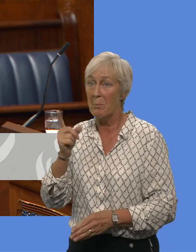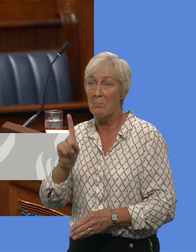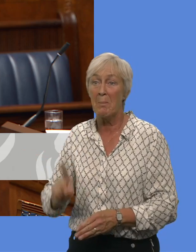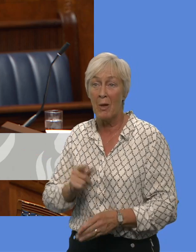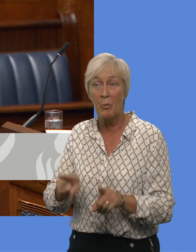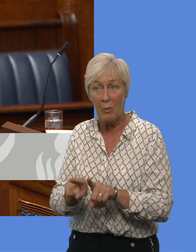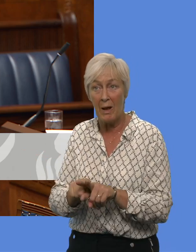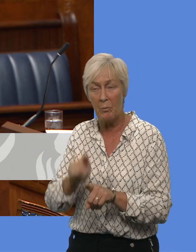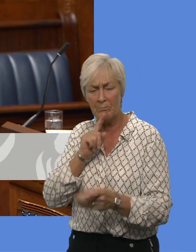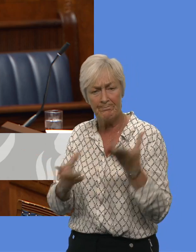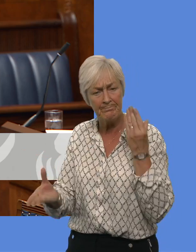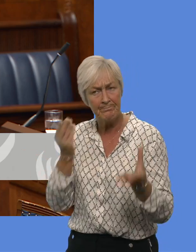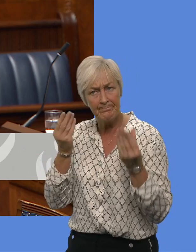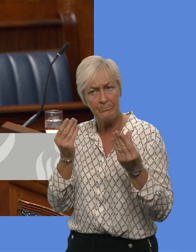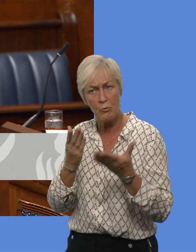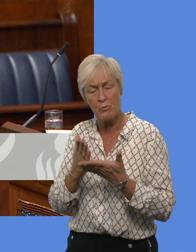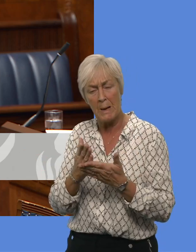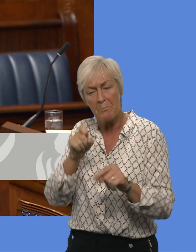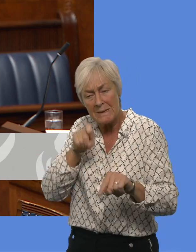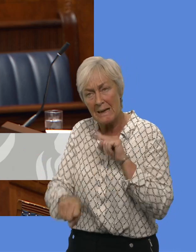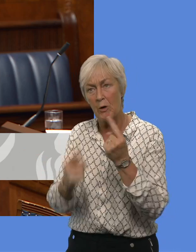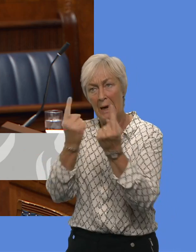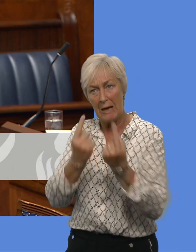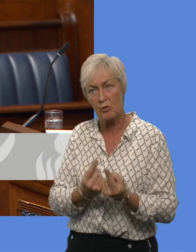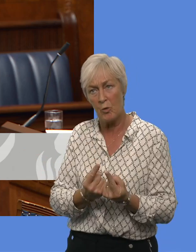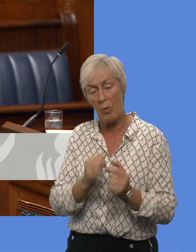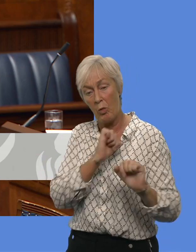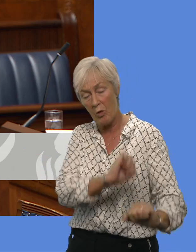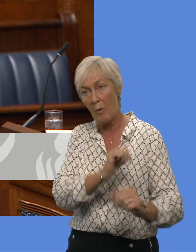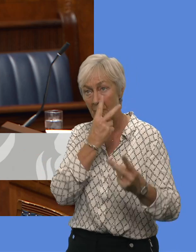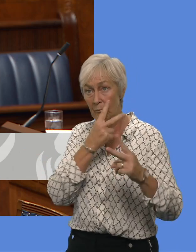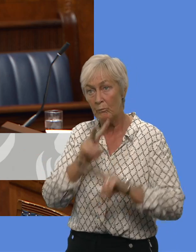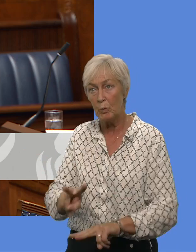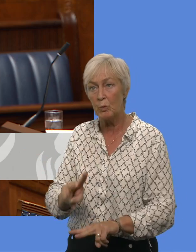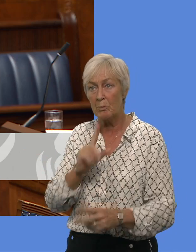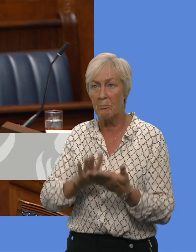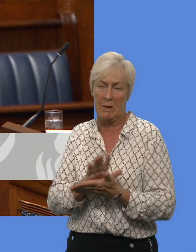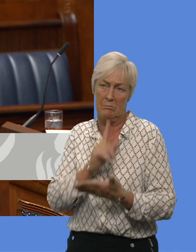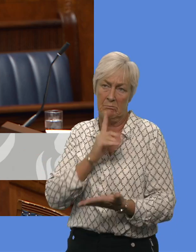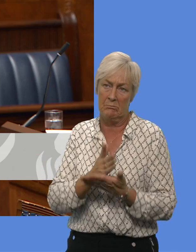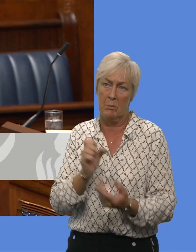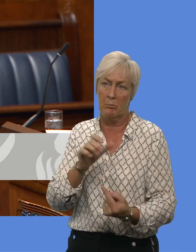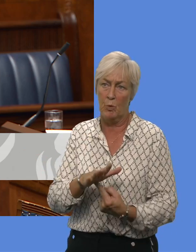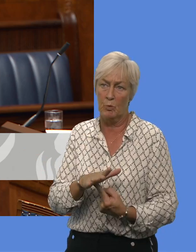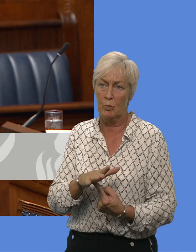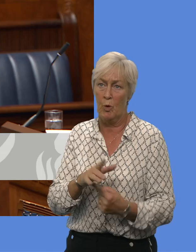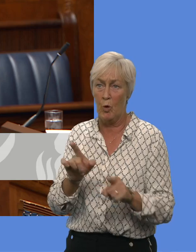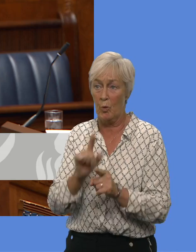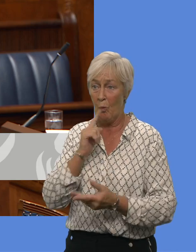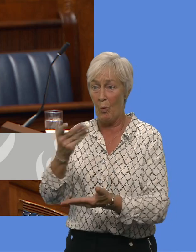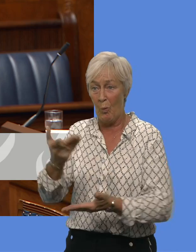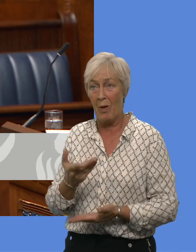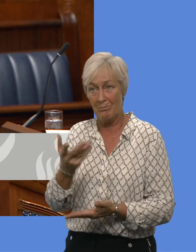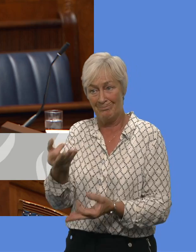there, to listen to the very particular issues and views that they have, because that of course is an important. I also welcome the fact that